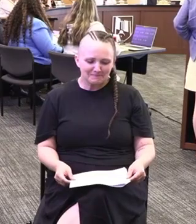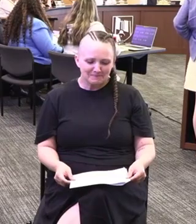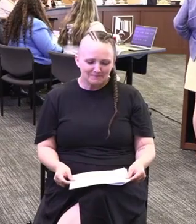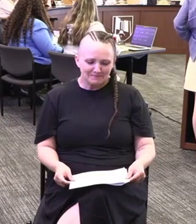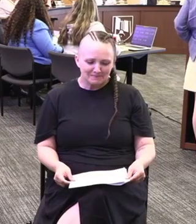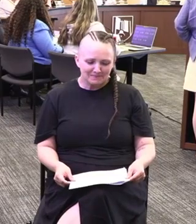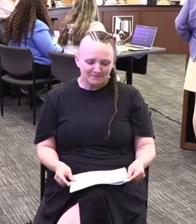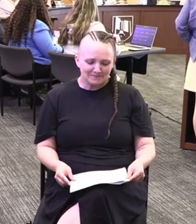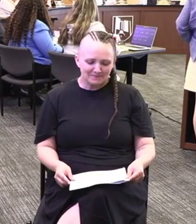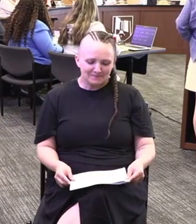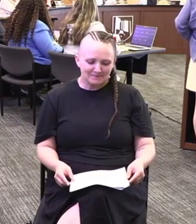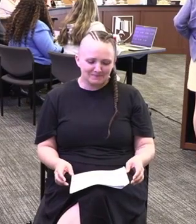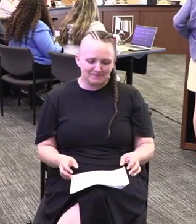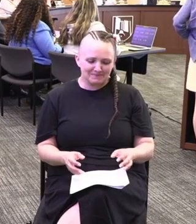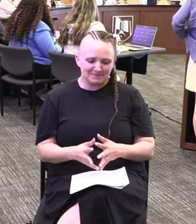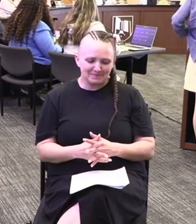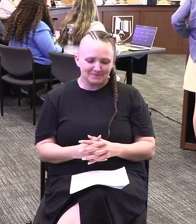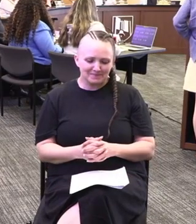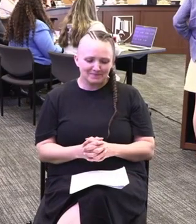The board.